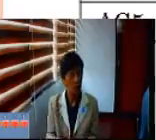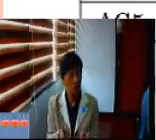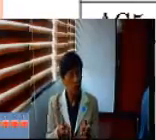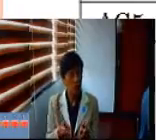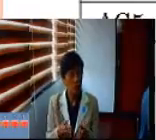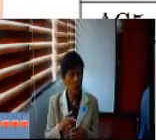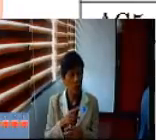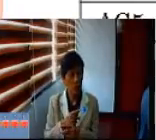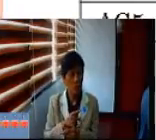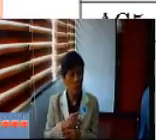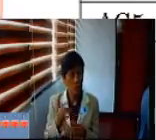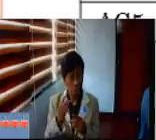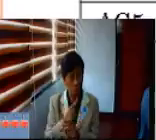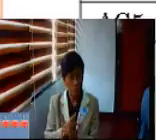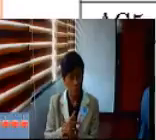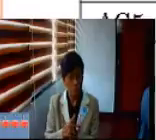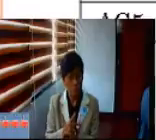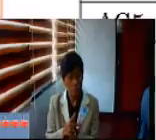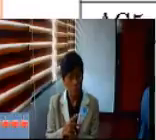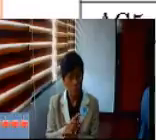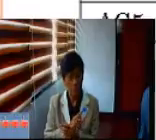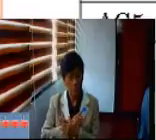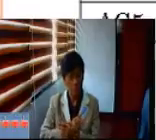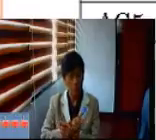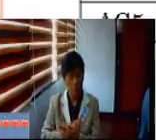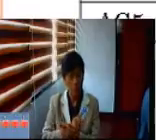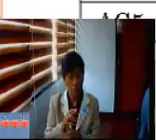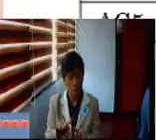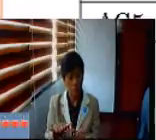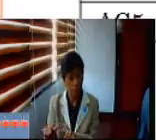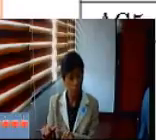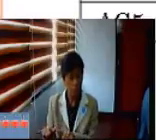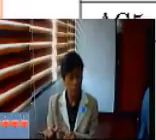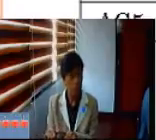precautionary measures. Now, these things are